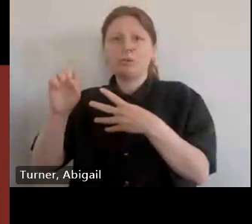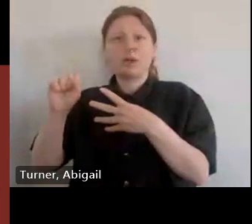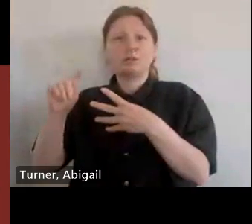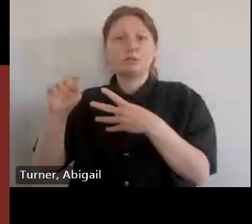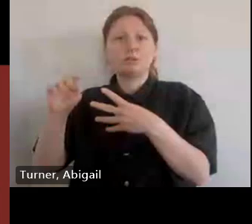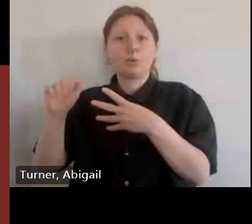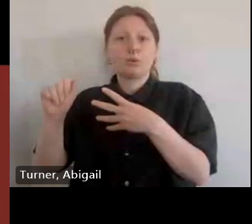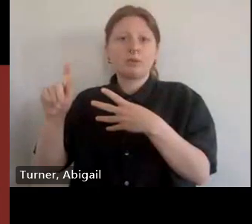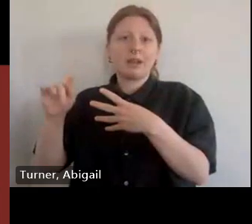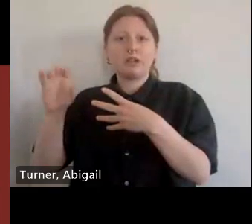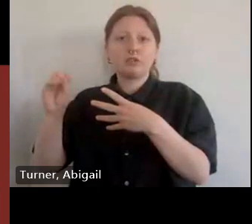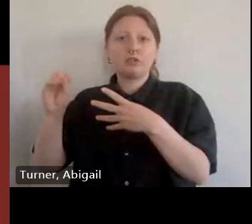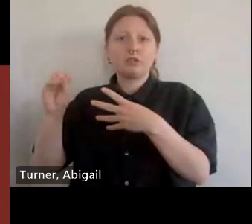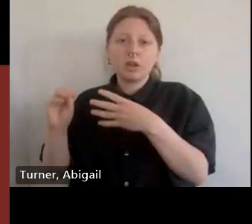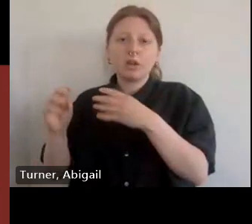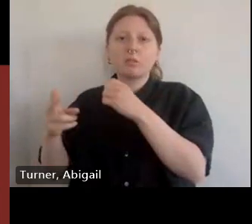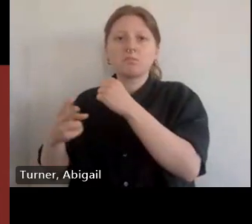big cases